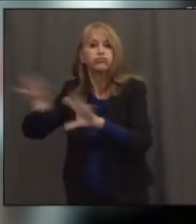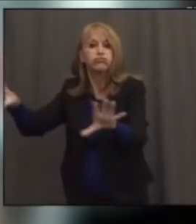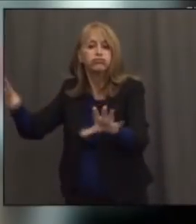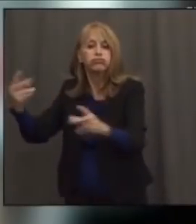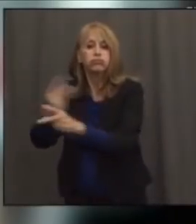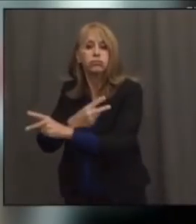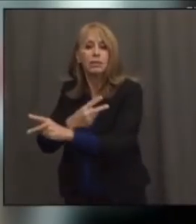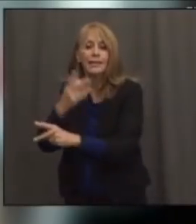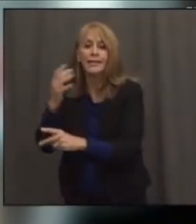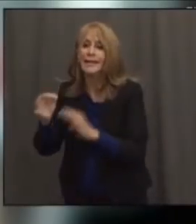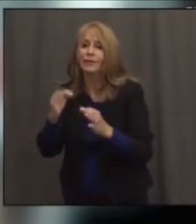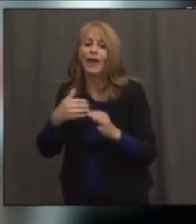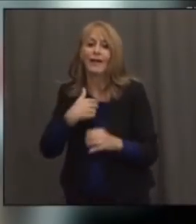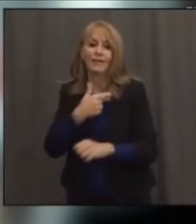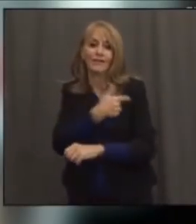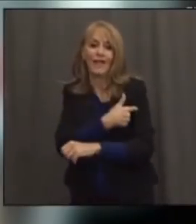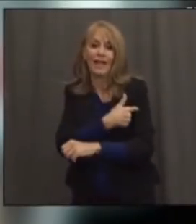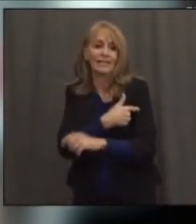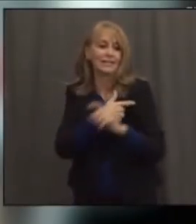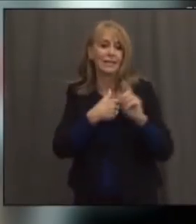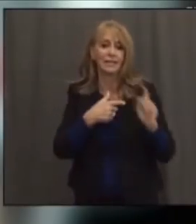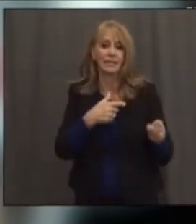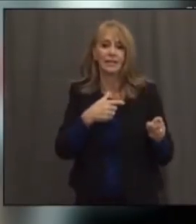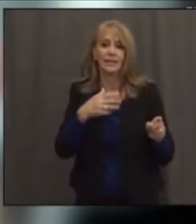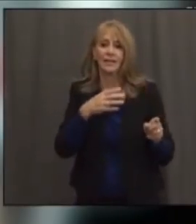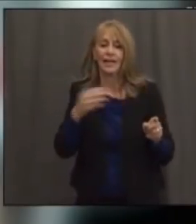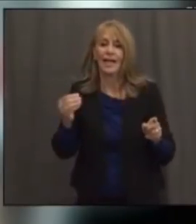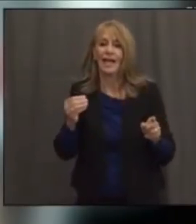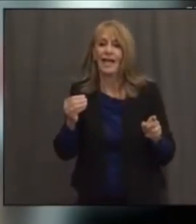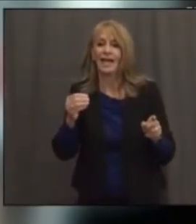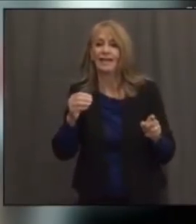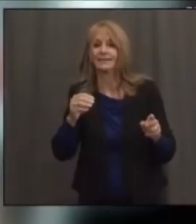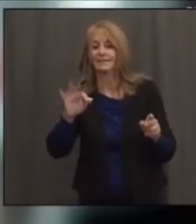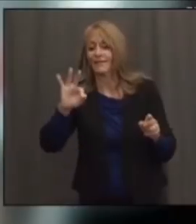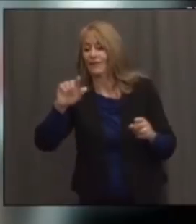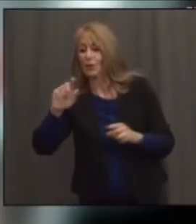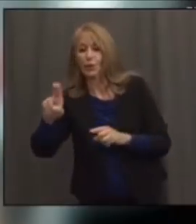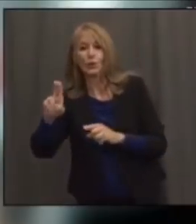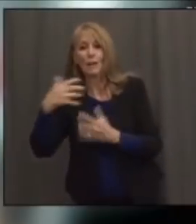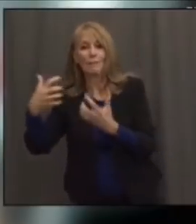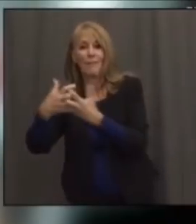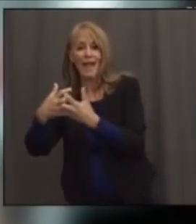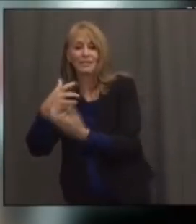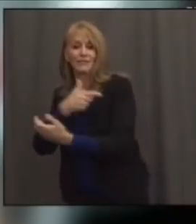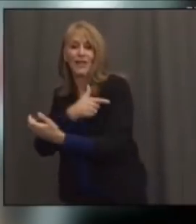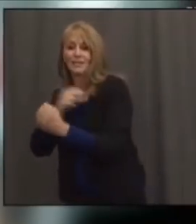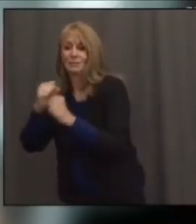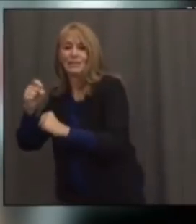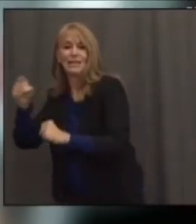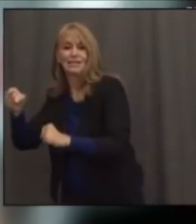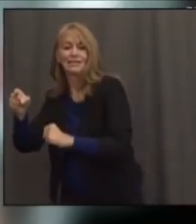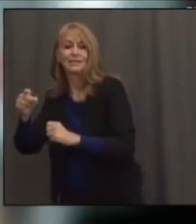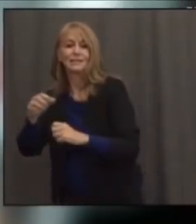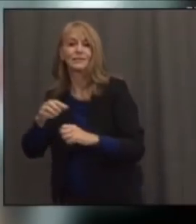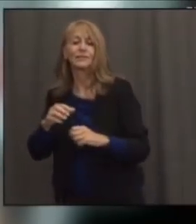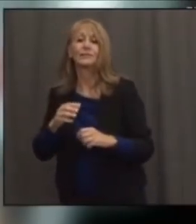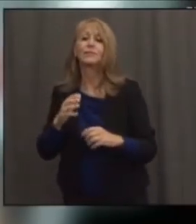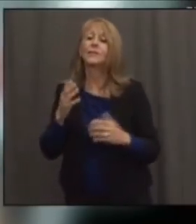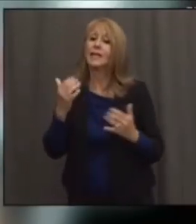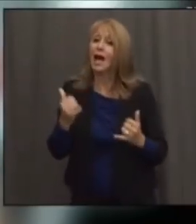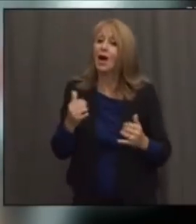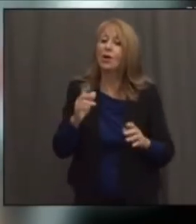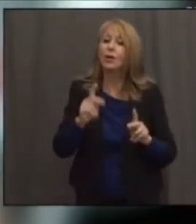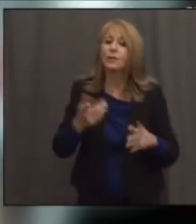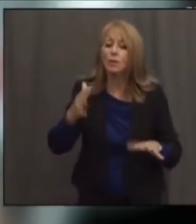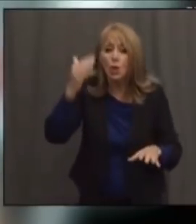there's a mismatch between the vaccine and the prevalent strain of influenza. On the other side of that ledger, hopefully we're a population that's now more